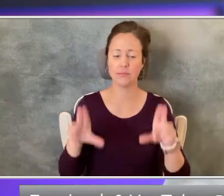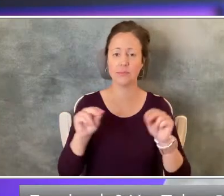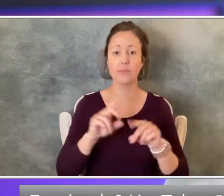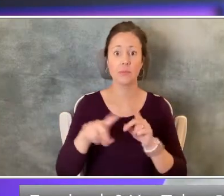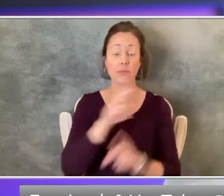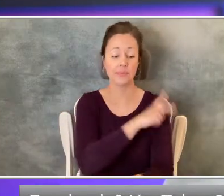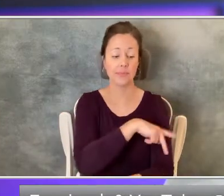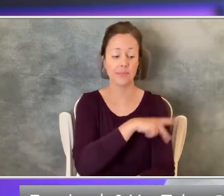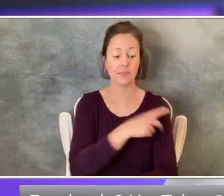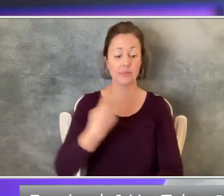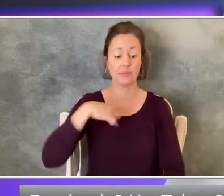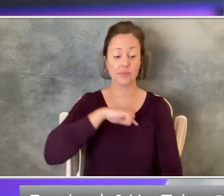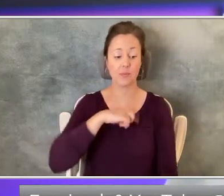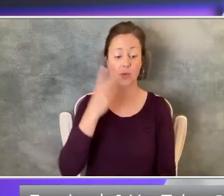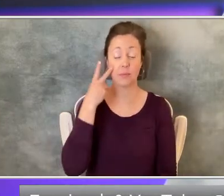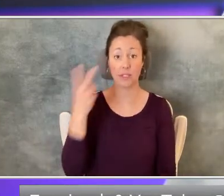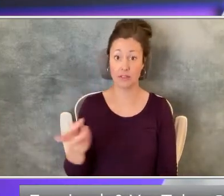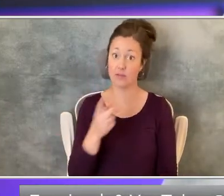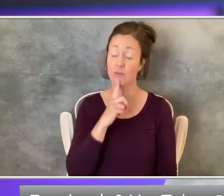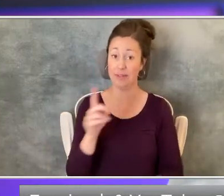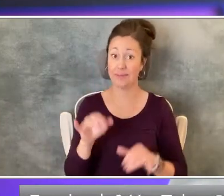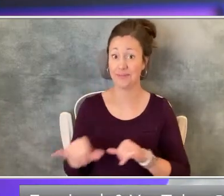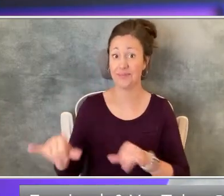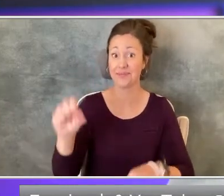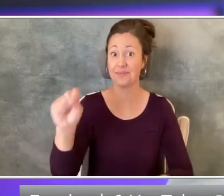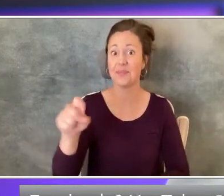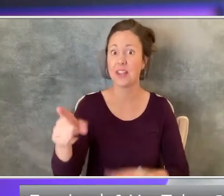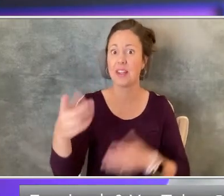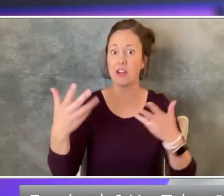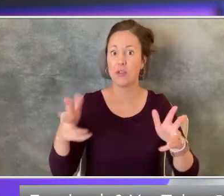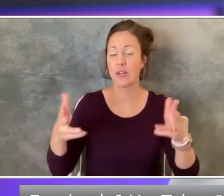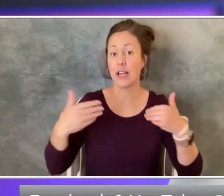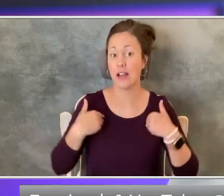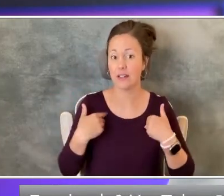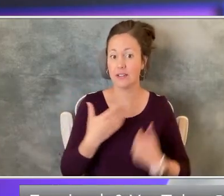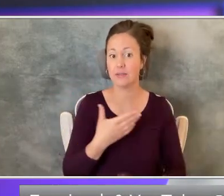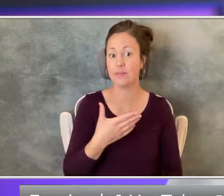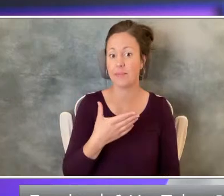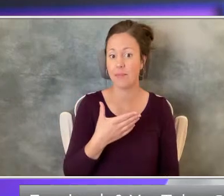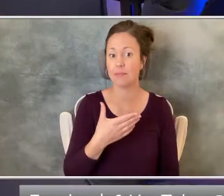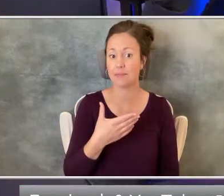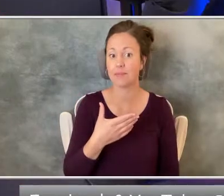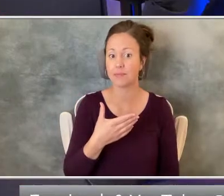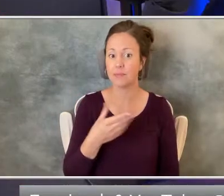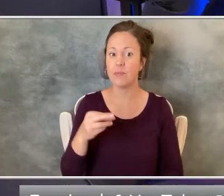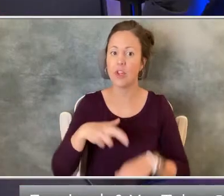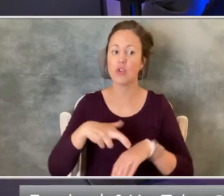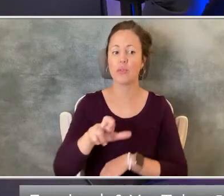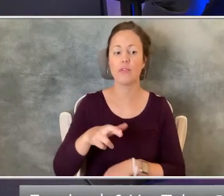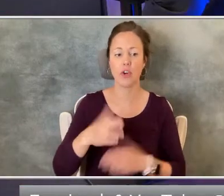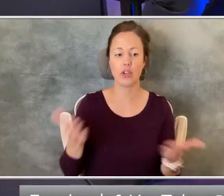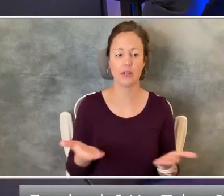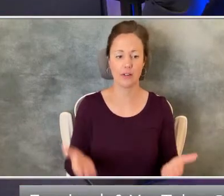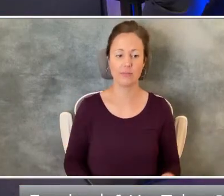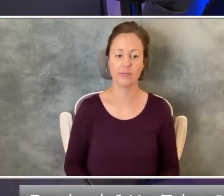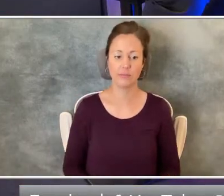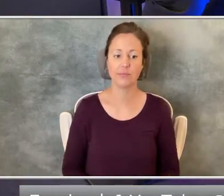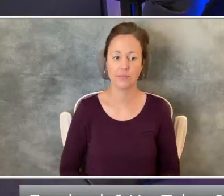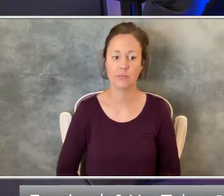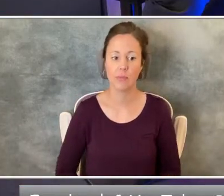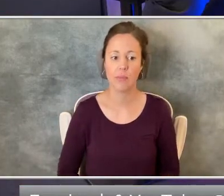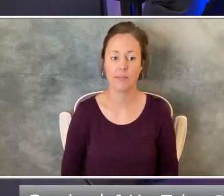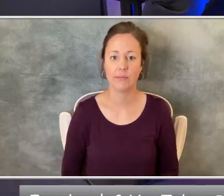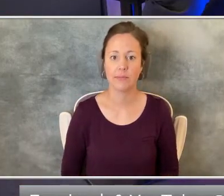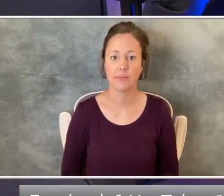is common because they already have it and are referred to us. So it's kind of a difficult question to